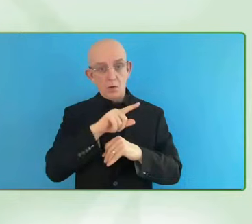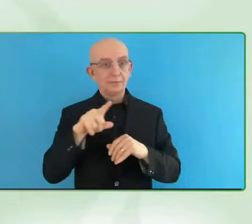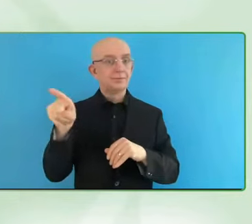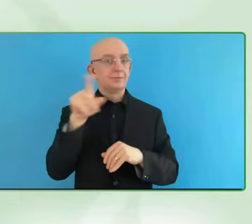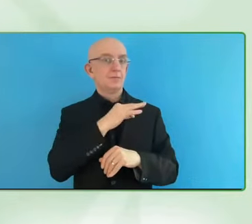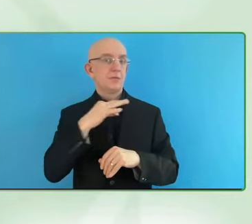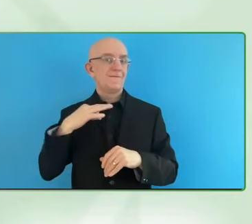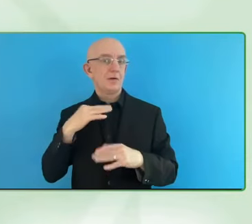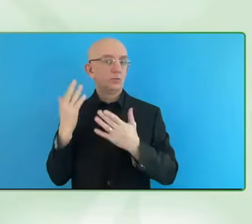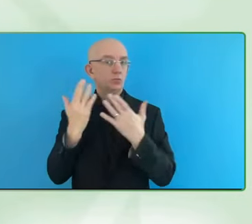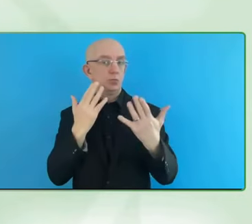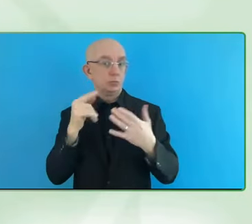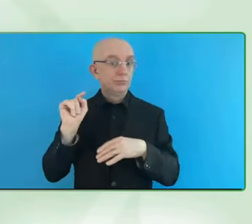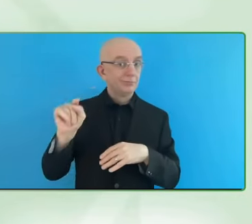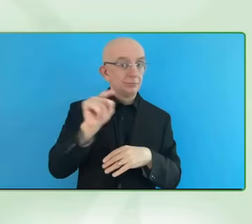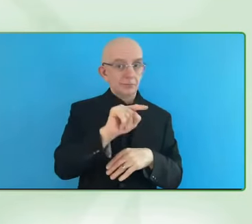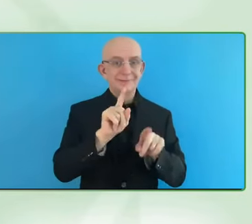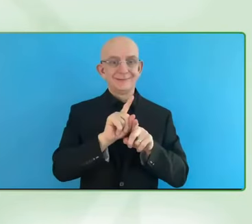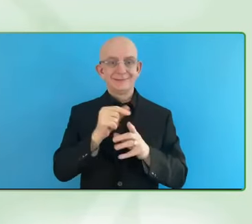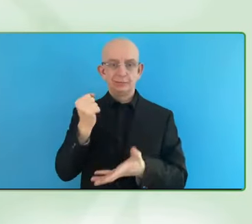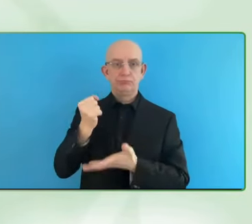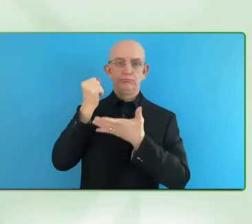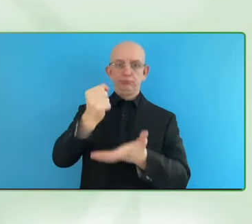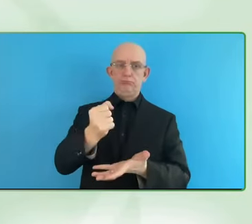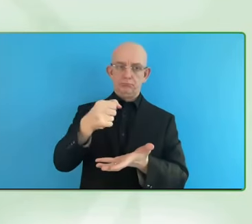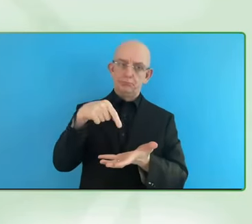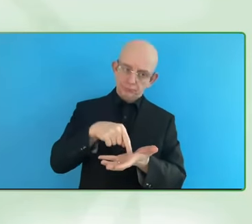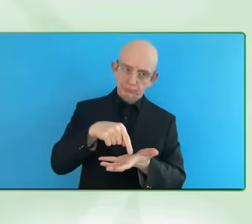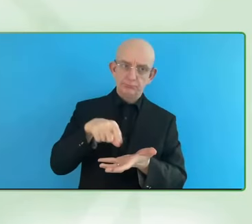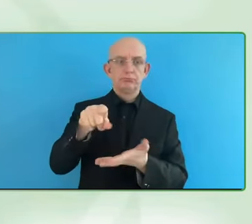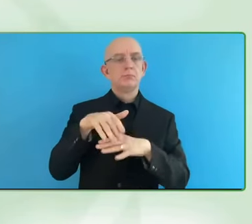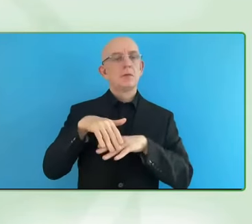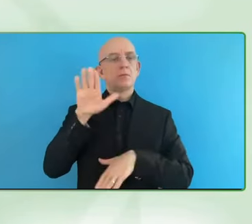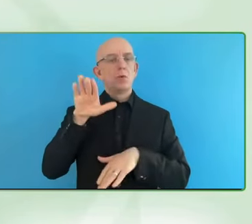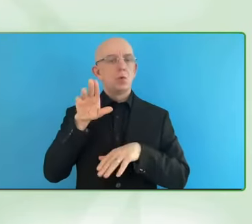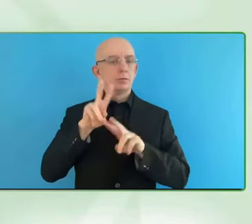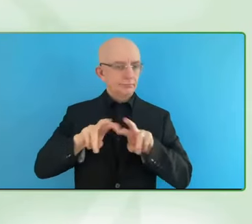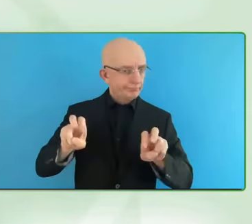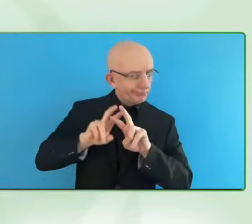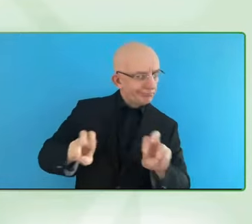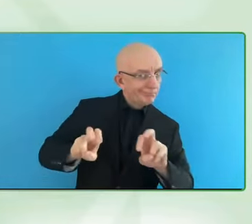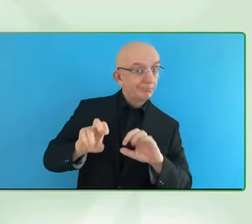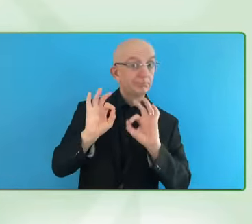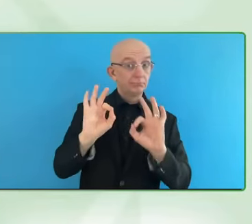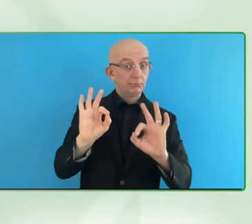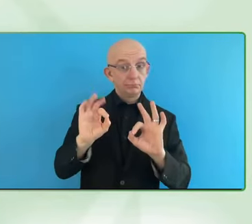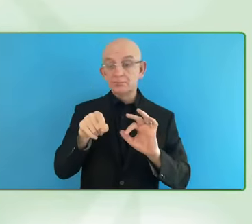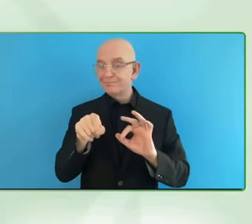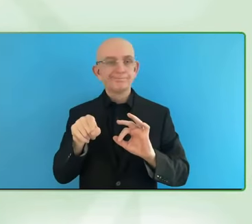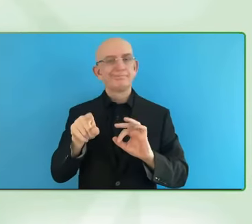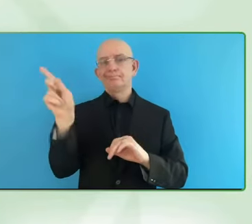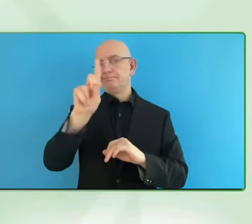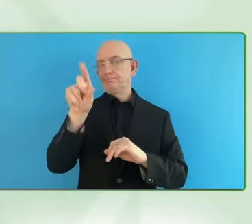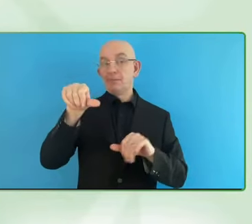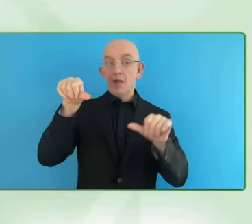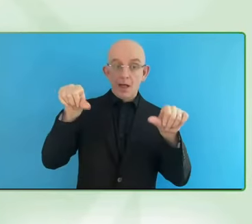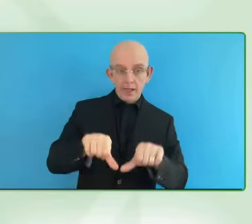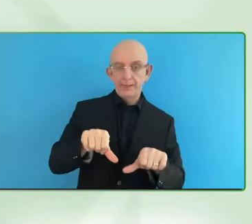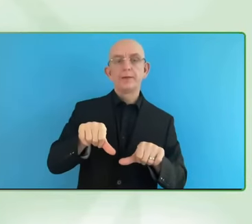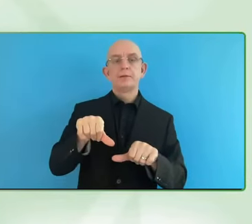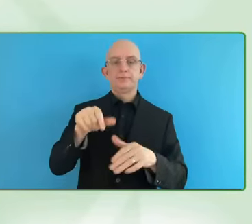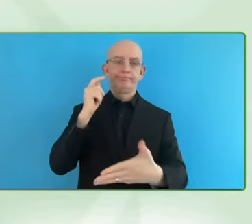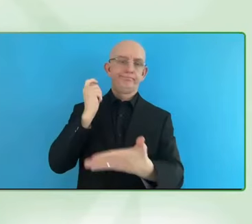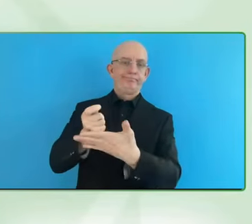of balance between these two, and that's why we're quite happy mm-hmm. that we also give these supportive missions from